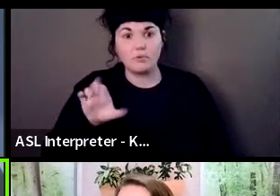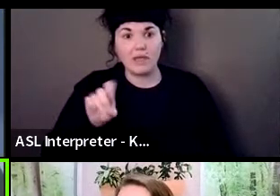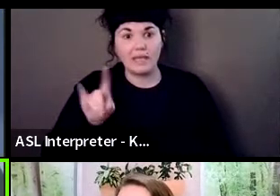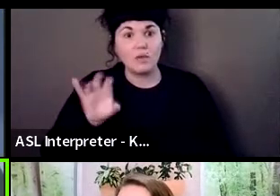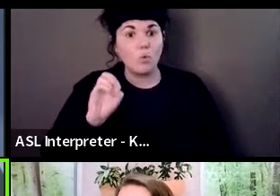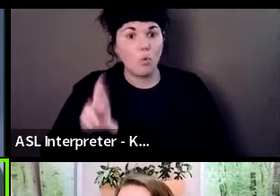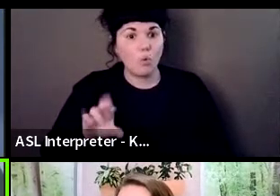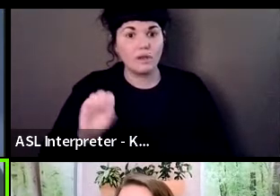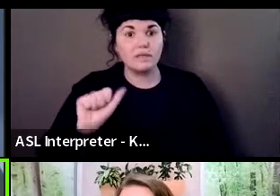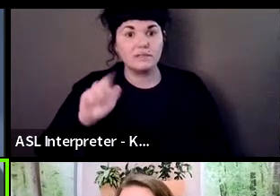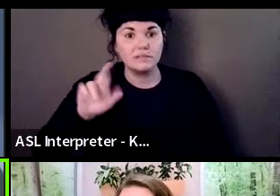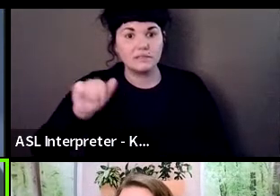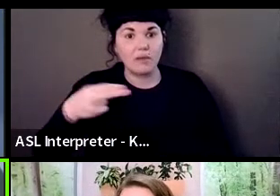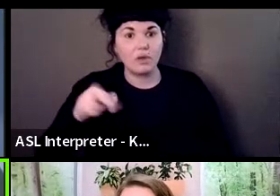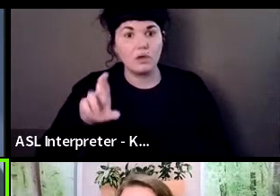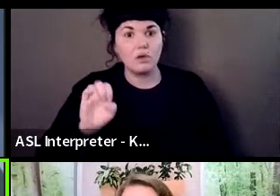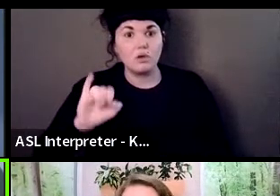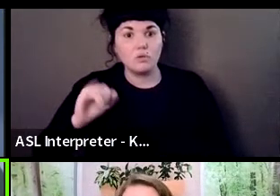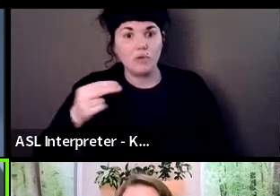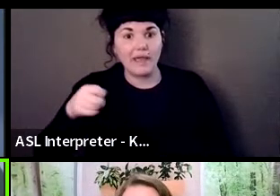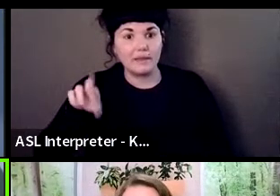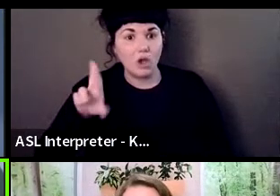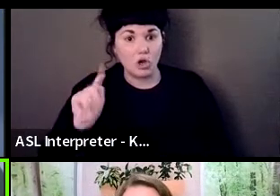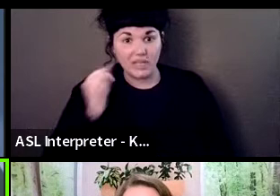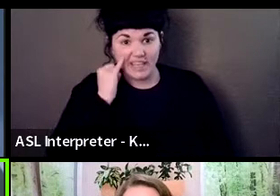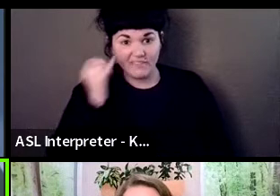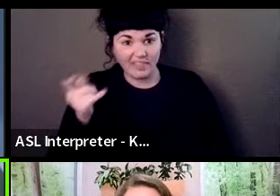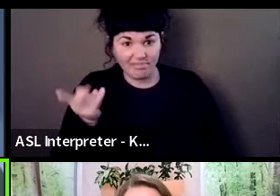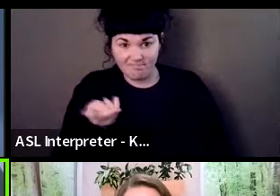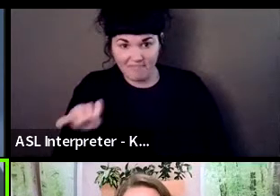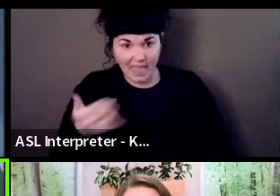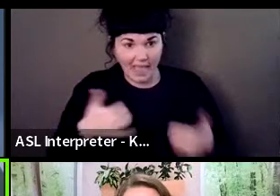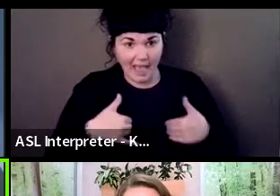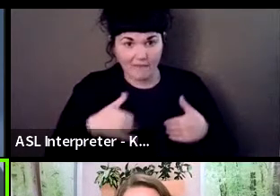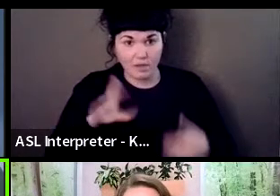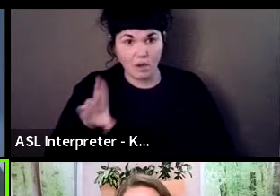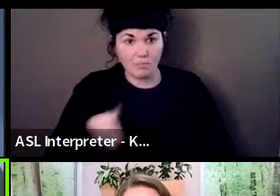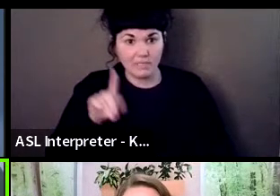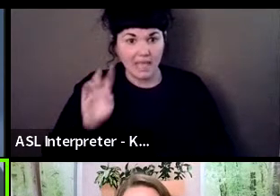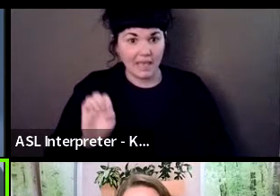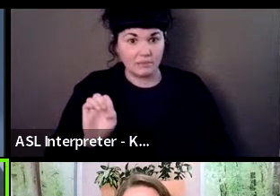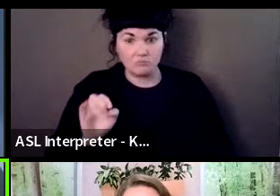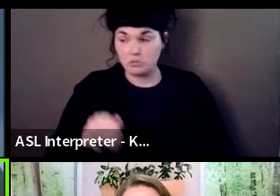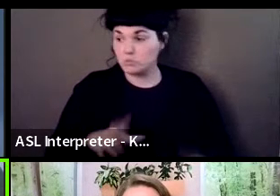update. Hearing no objection, please proceed, Mr. Brady.